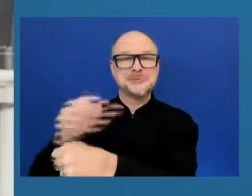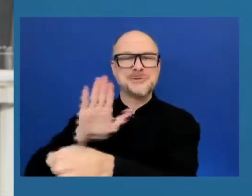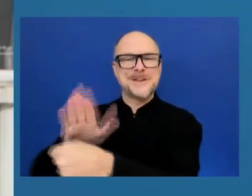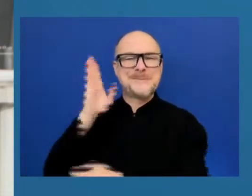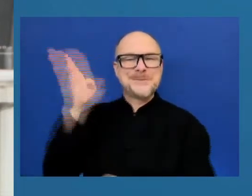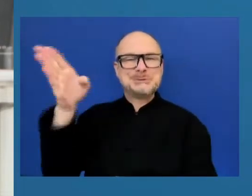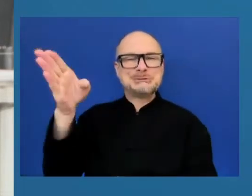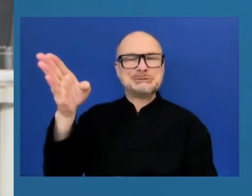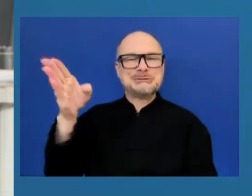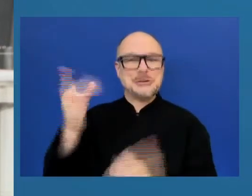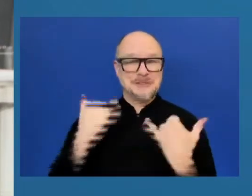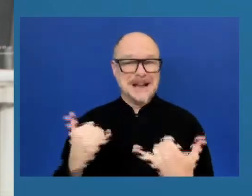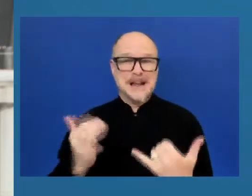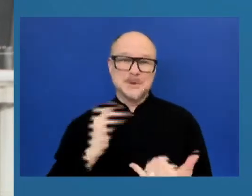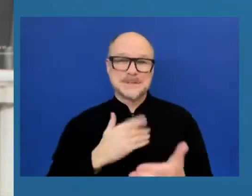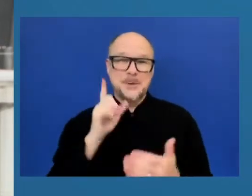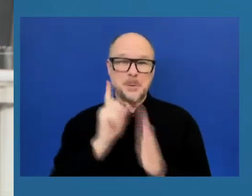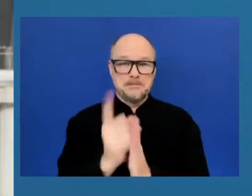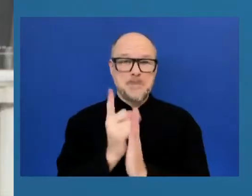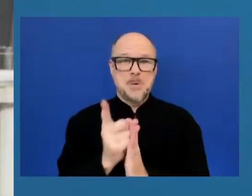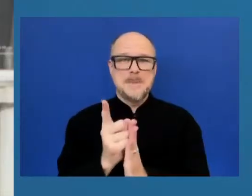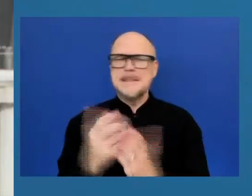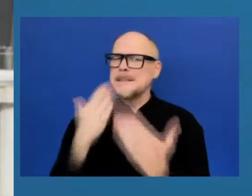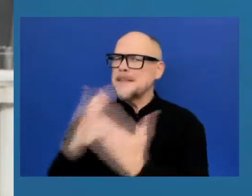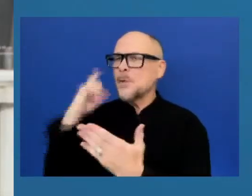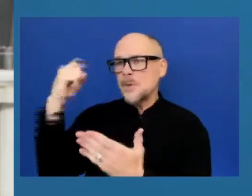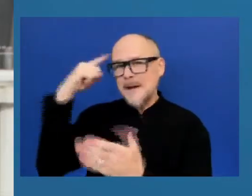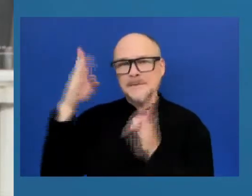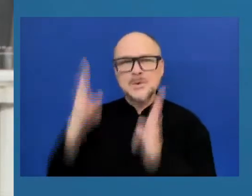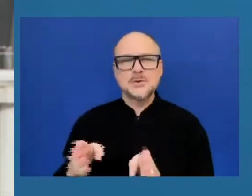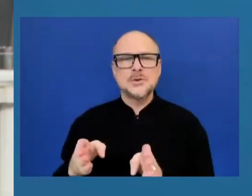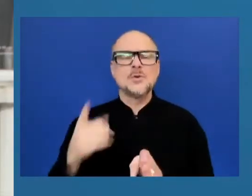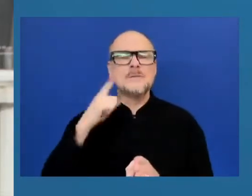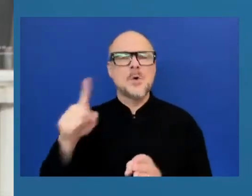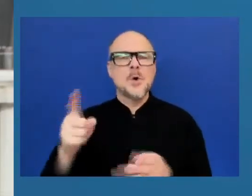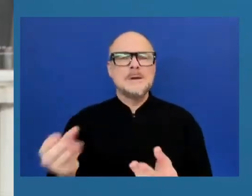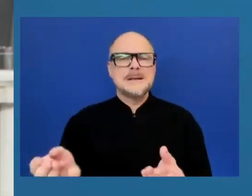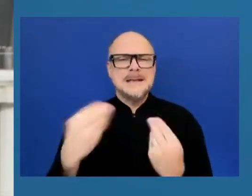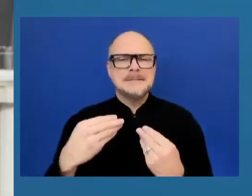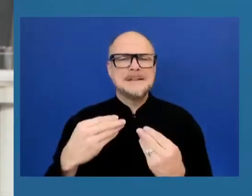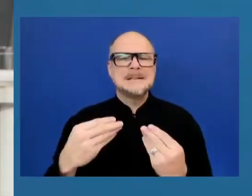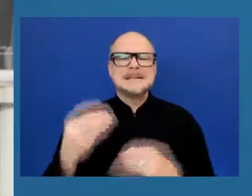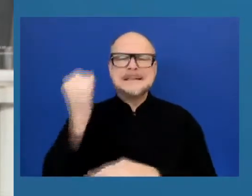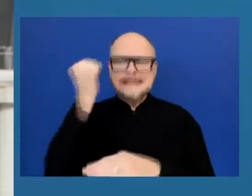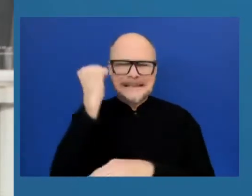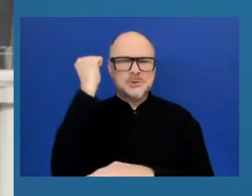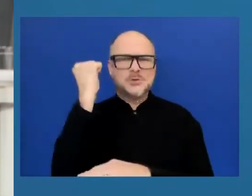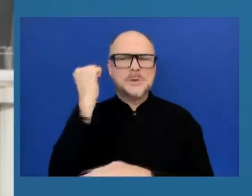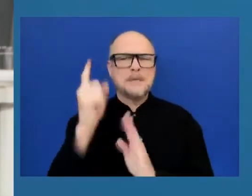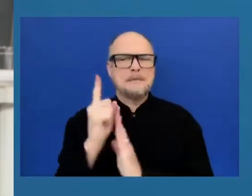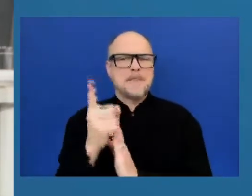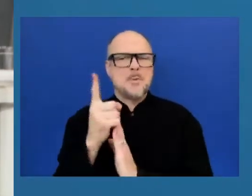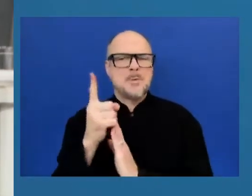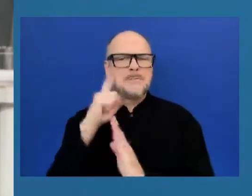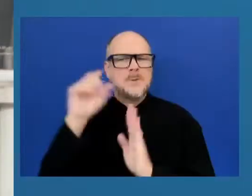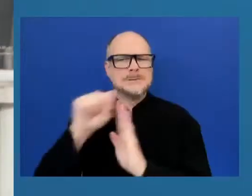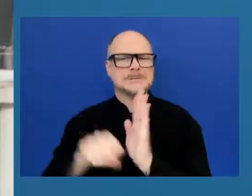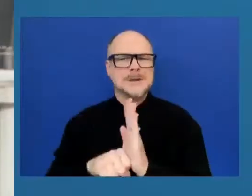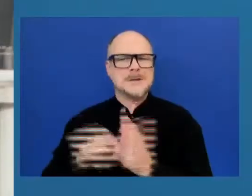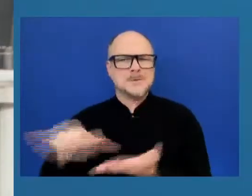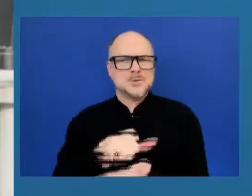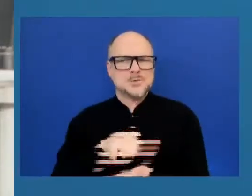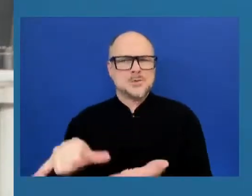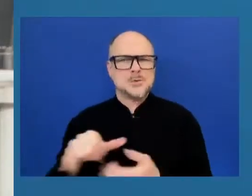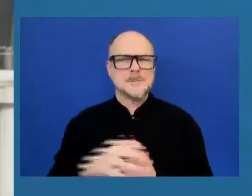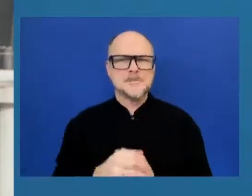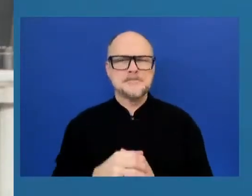moment. Thank you, Governor, for being here today and making this an historic moment for the state of New York. I will tell you that what's